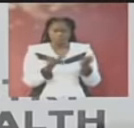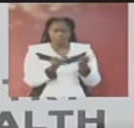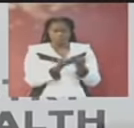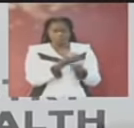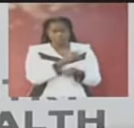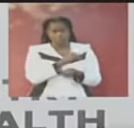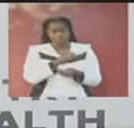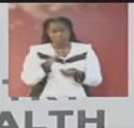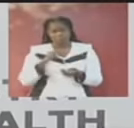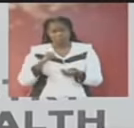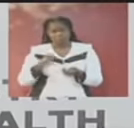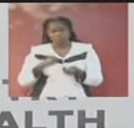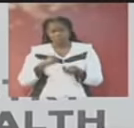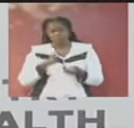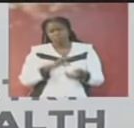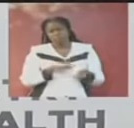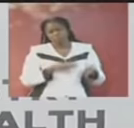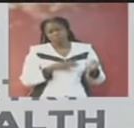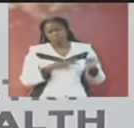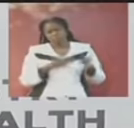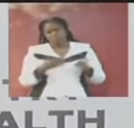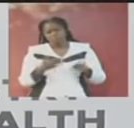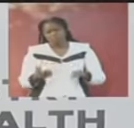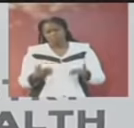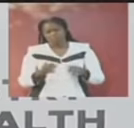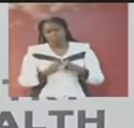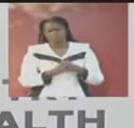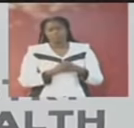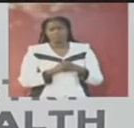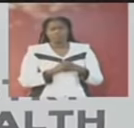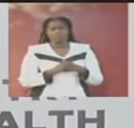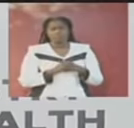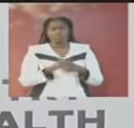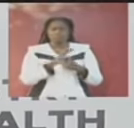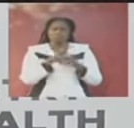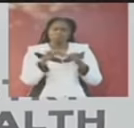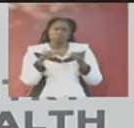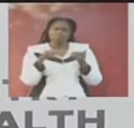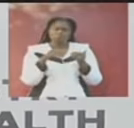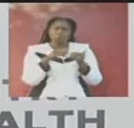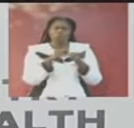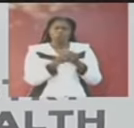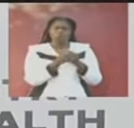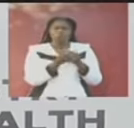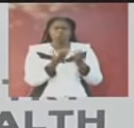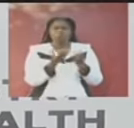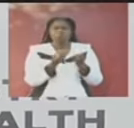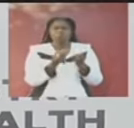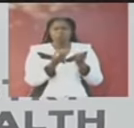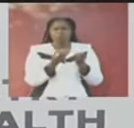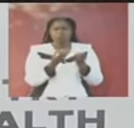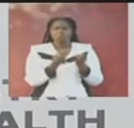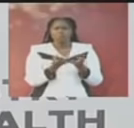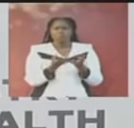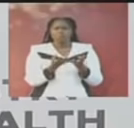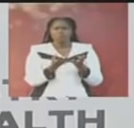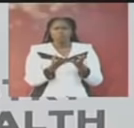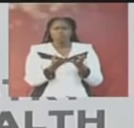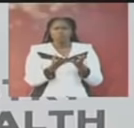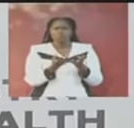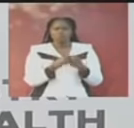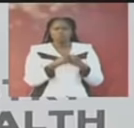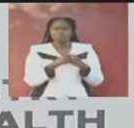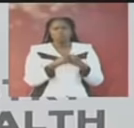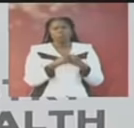deceased. In terms of the overall occupancy of the parallel healthcare system, it is currently at